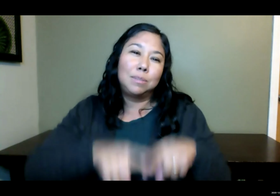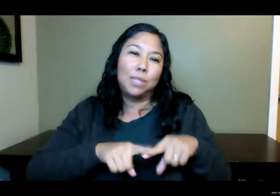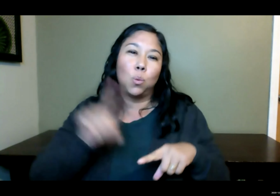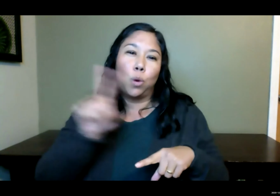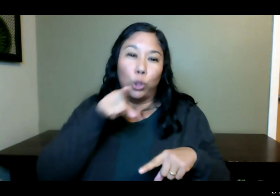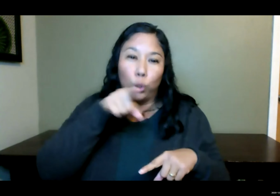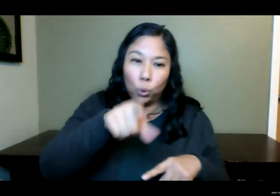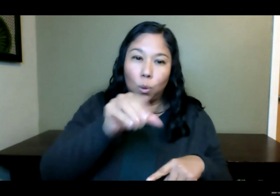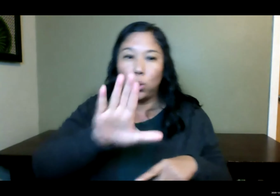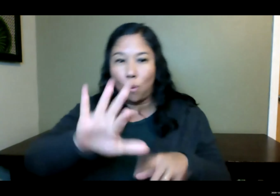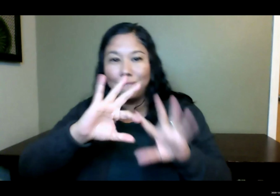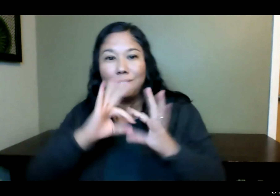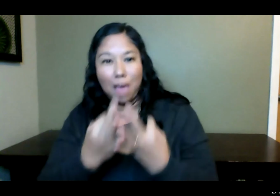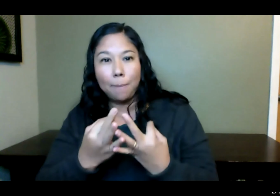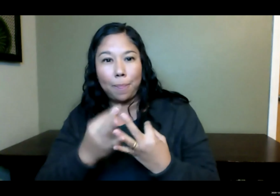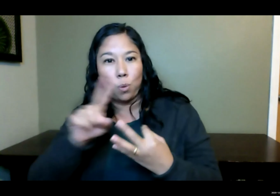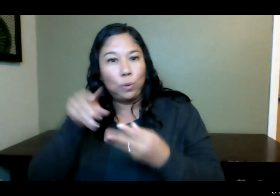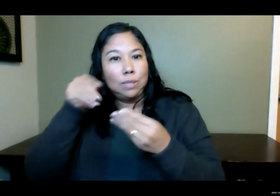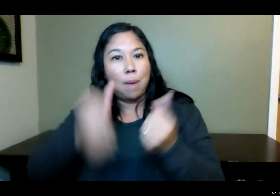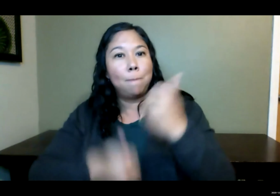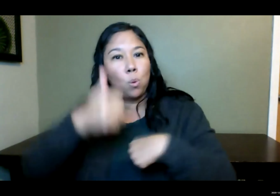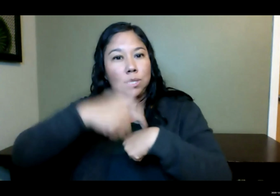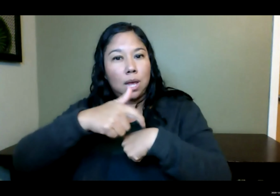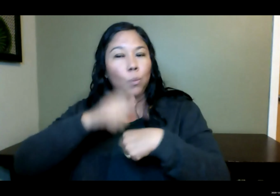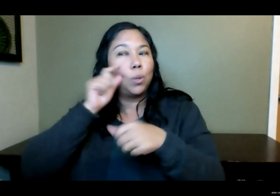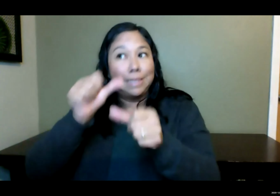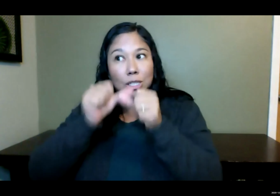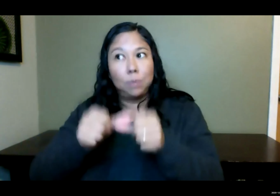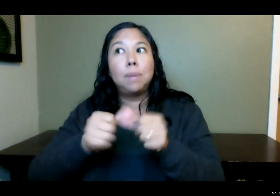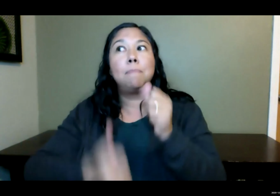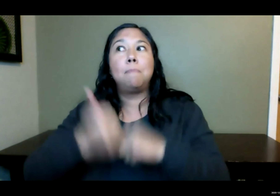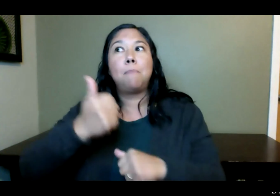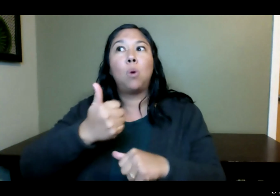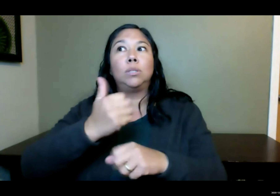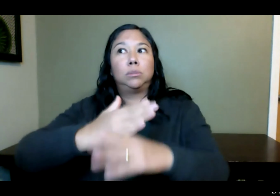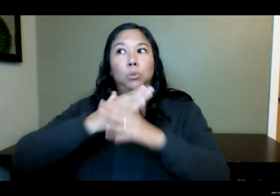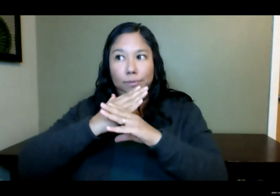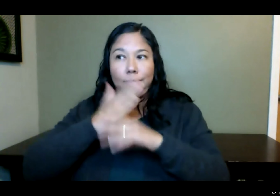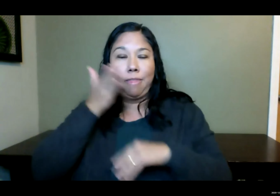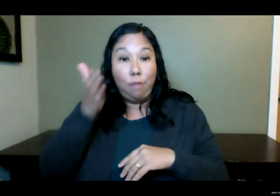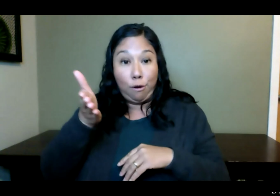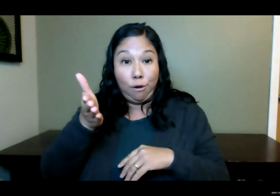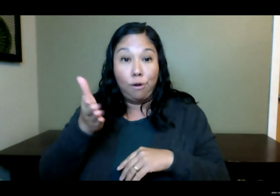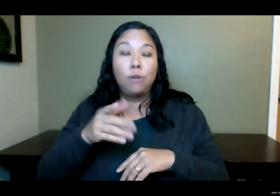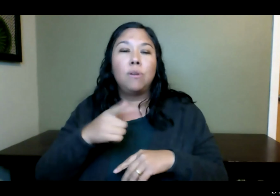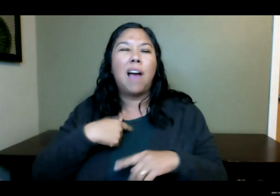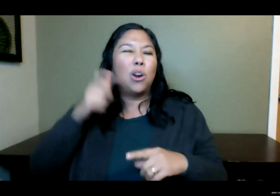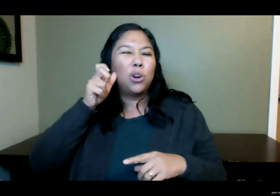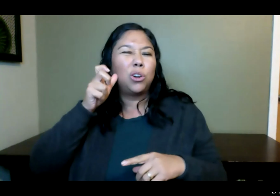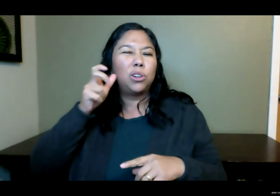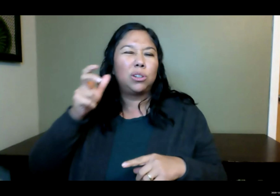time will continue to be protected as best you can. And another question I heard earlier today was the difference